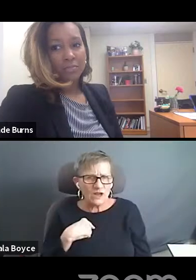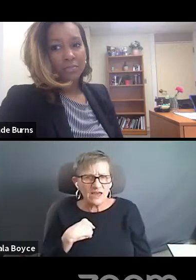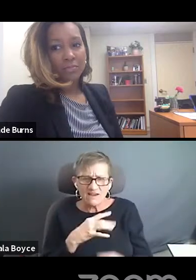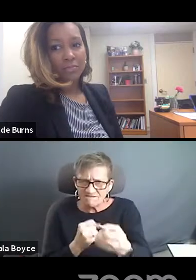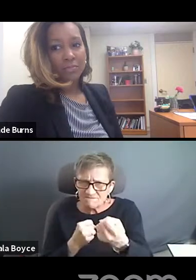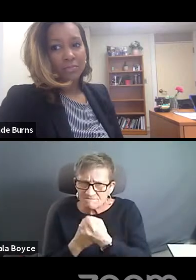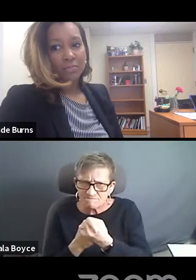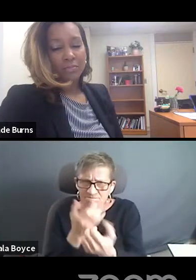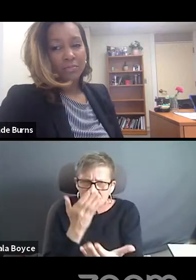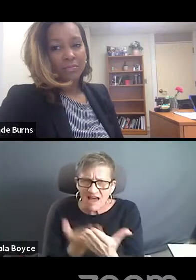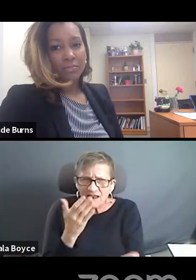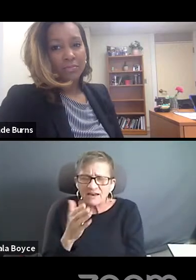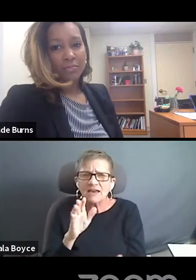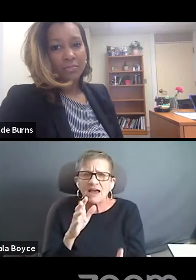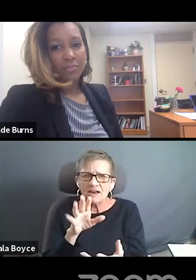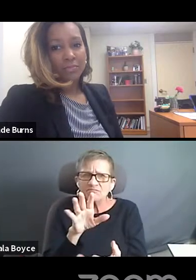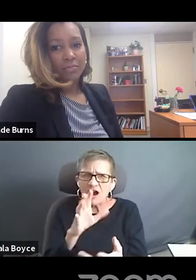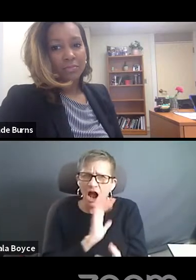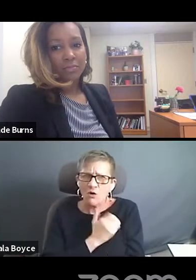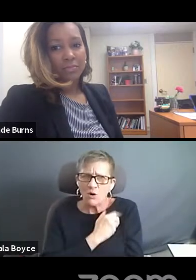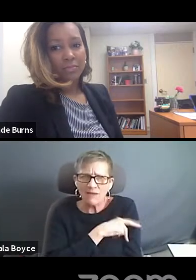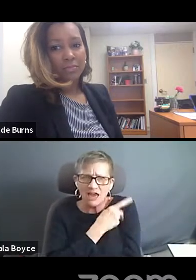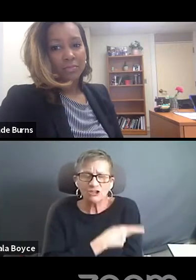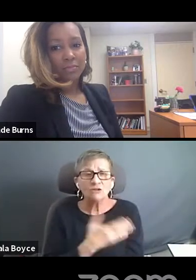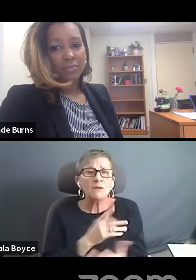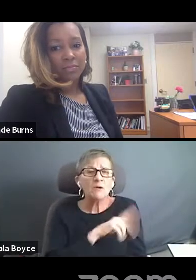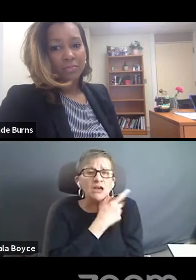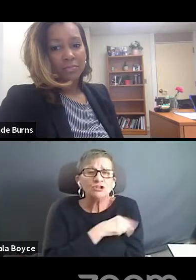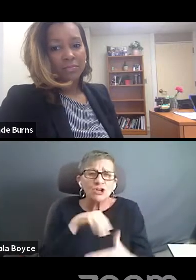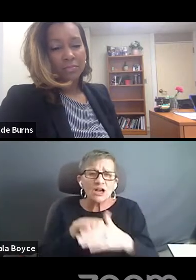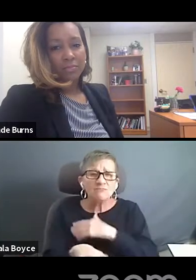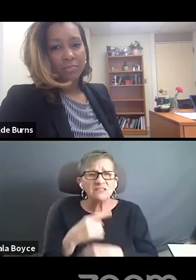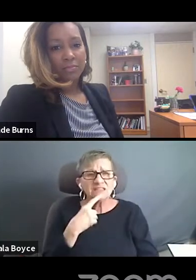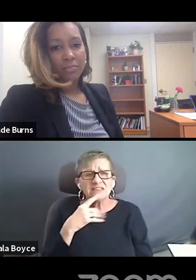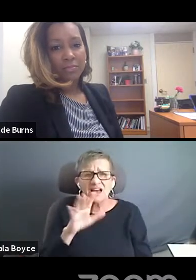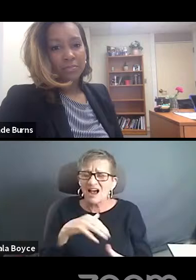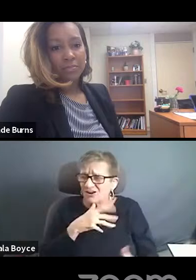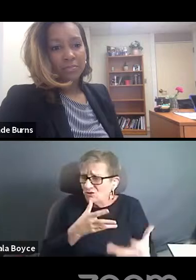patients and their experiences. If there are patients who come in and they say,